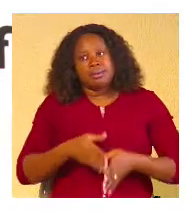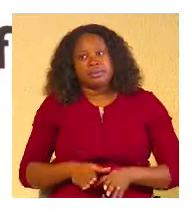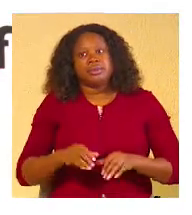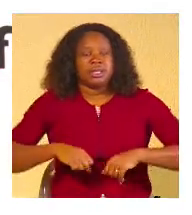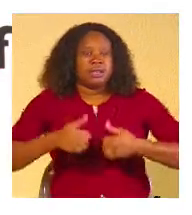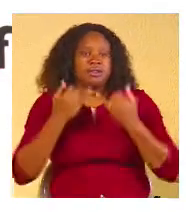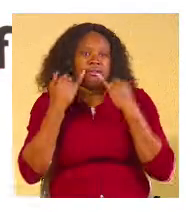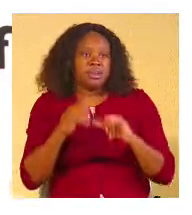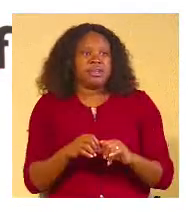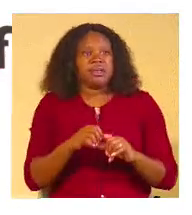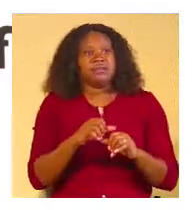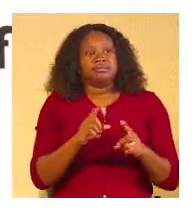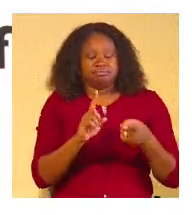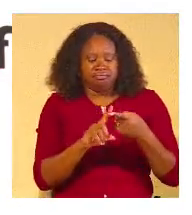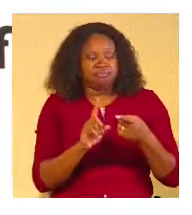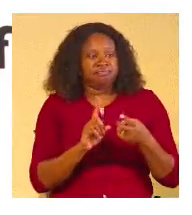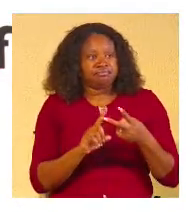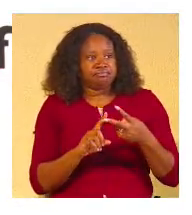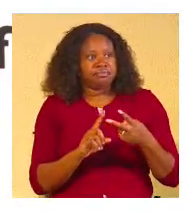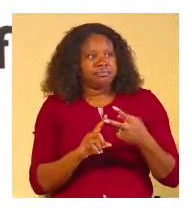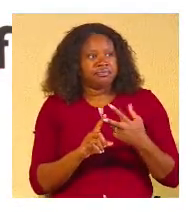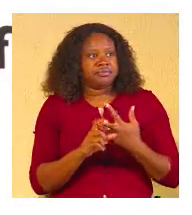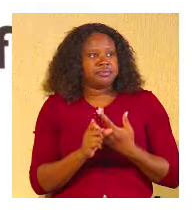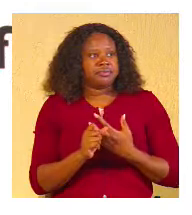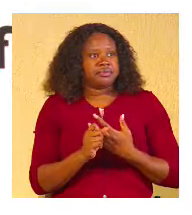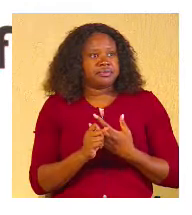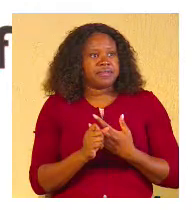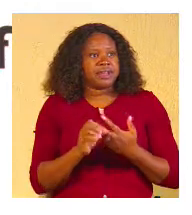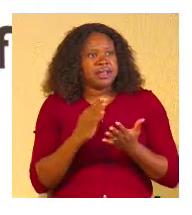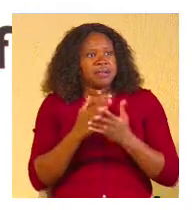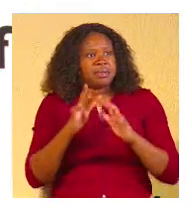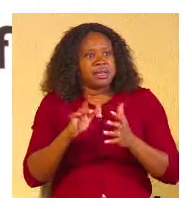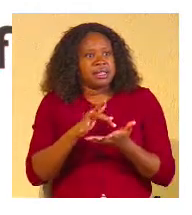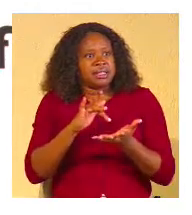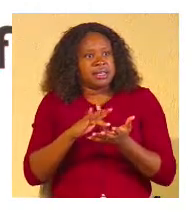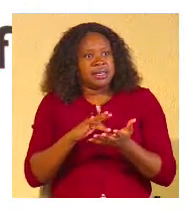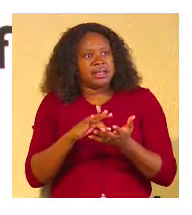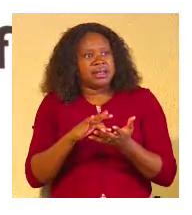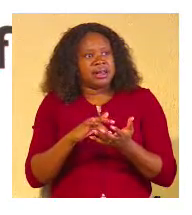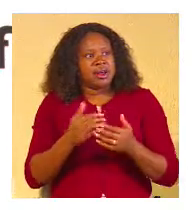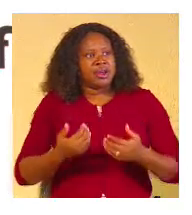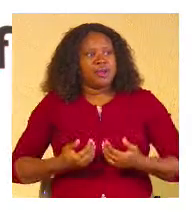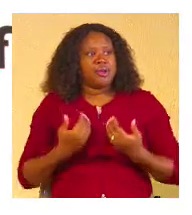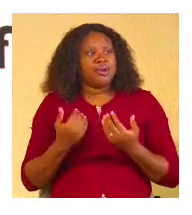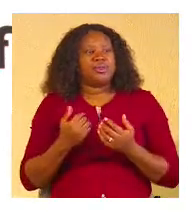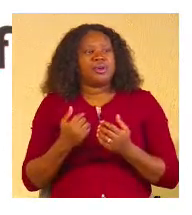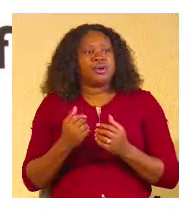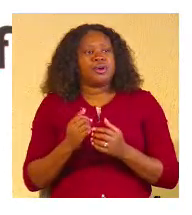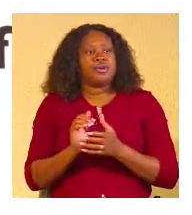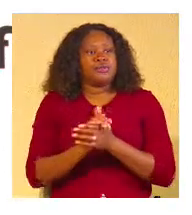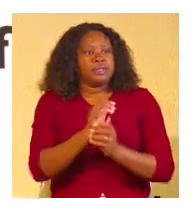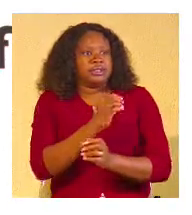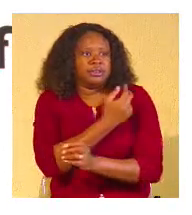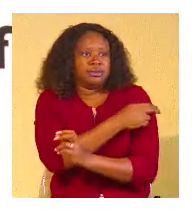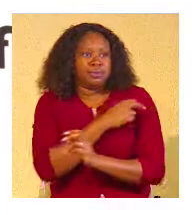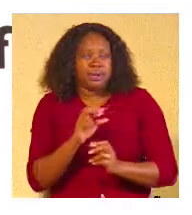Health Information. We have some of our centers, we have what we call youth-friendly clinic. And these are